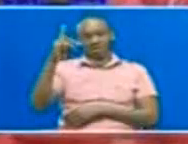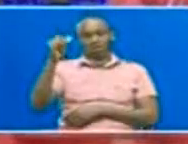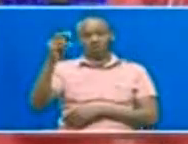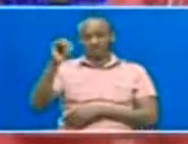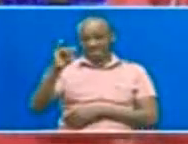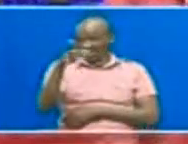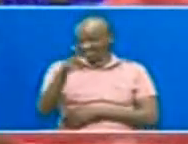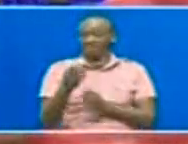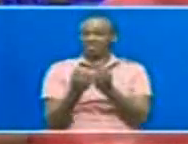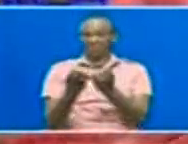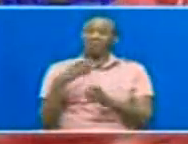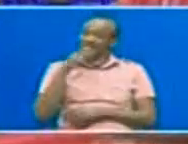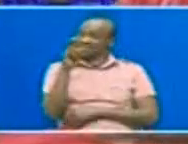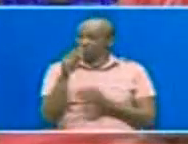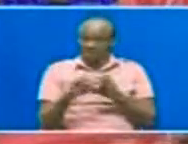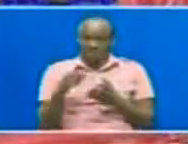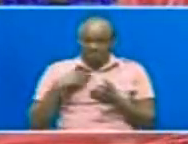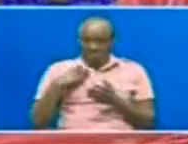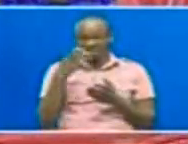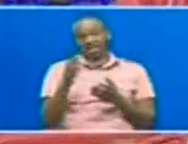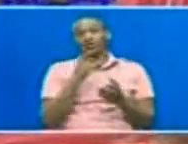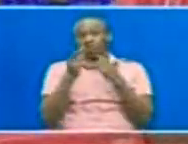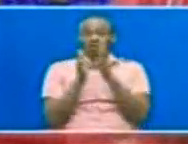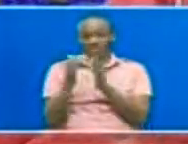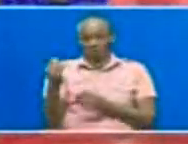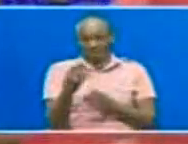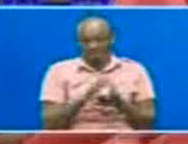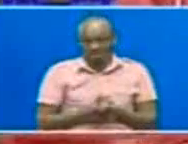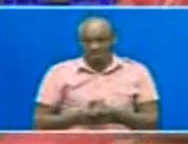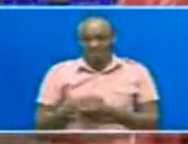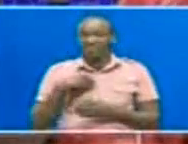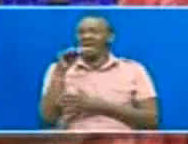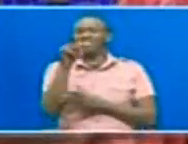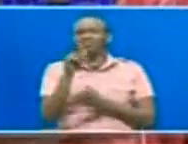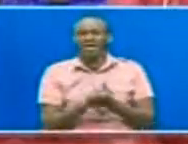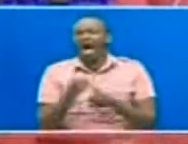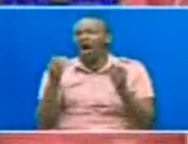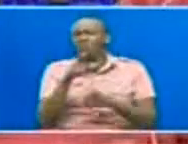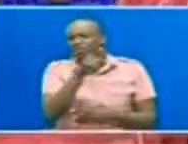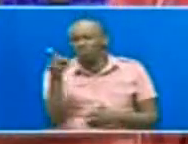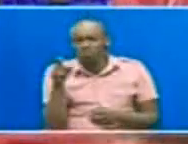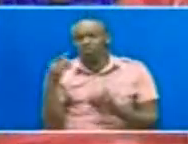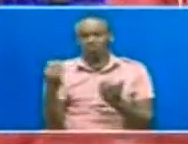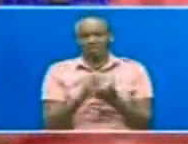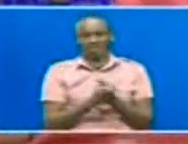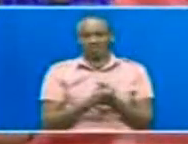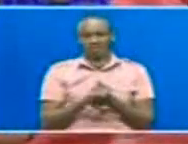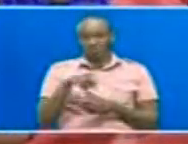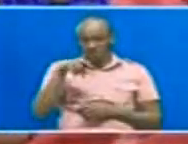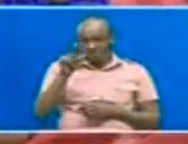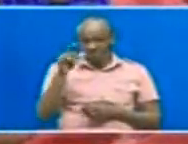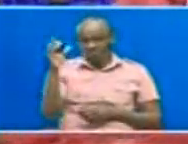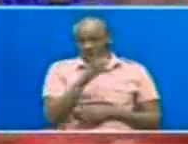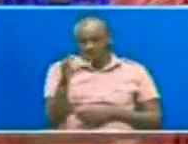crowd. Yeah. And then I talk to the kids. You know, I ask them, how many kids around you who